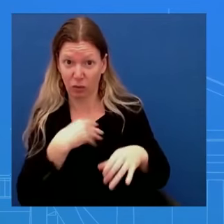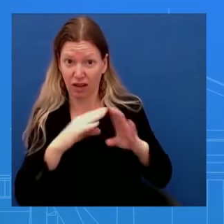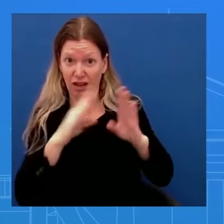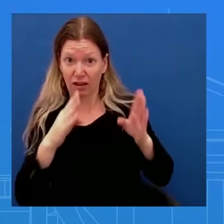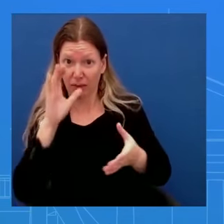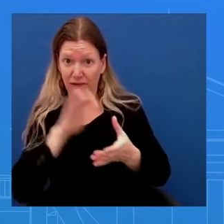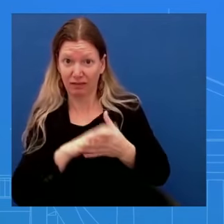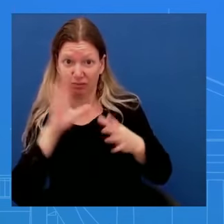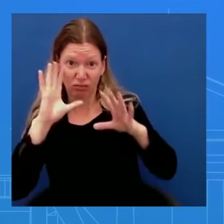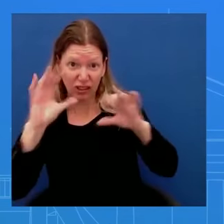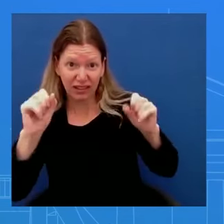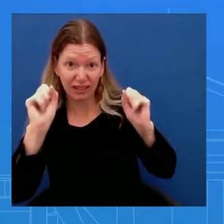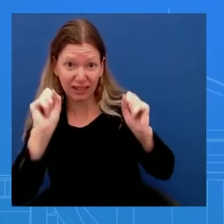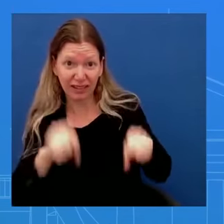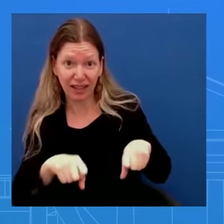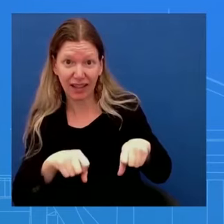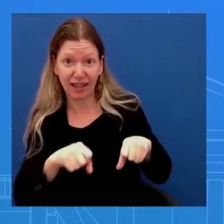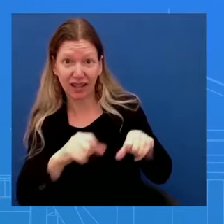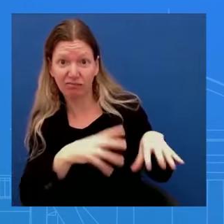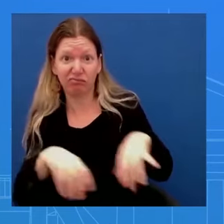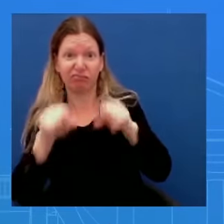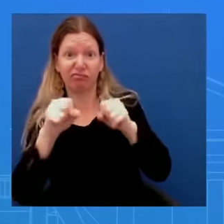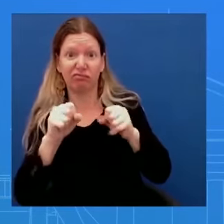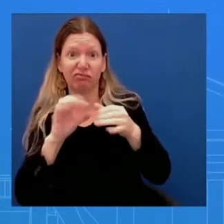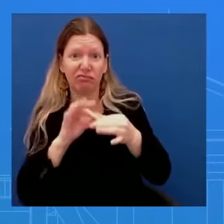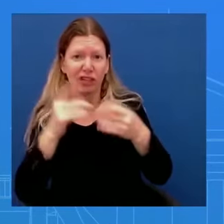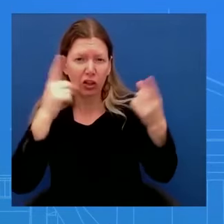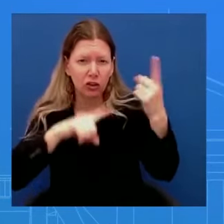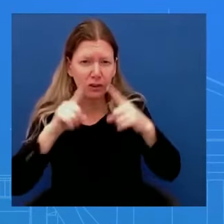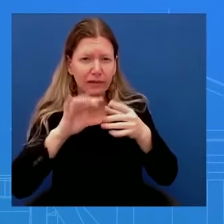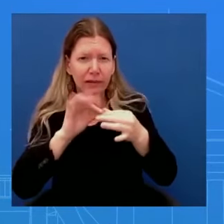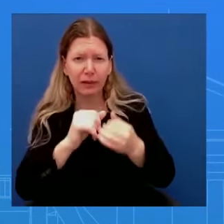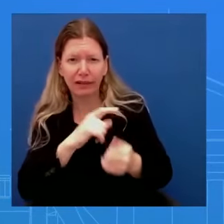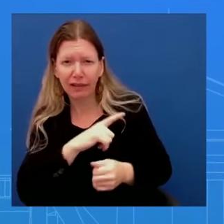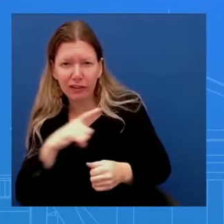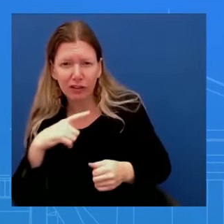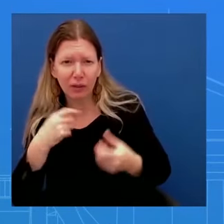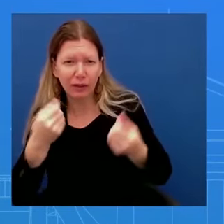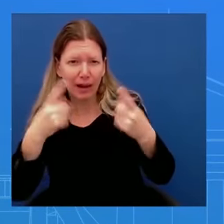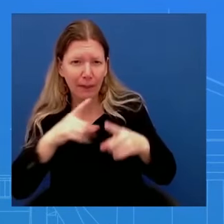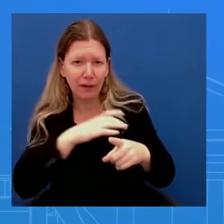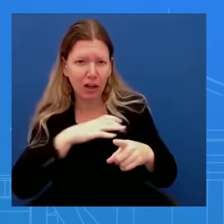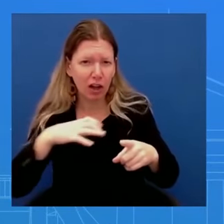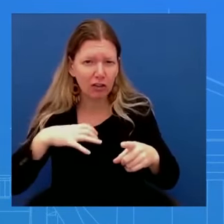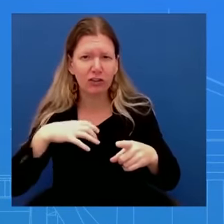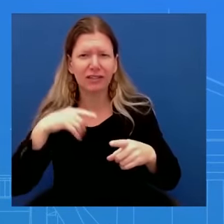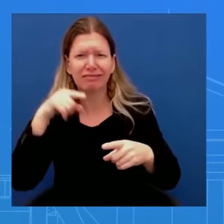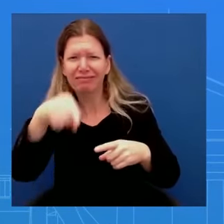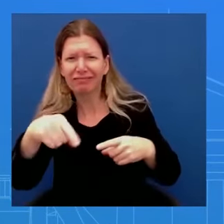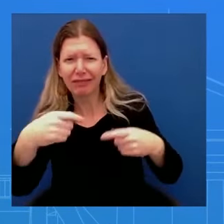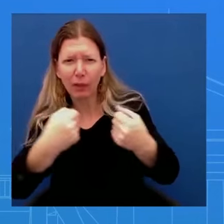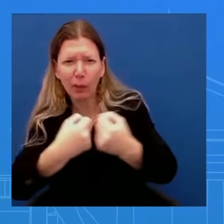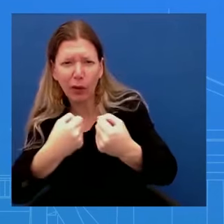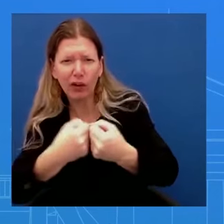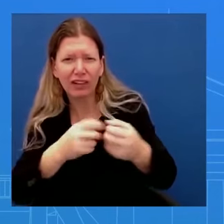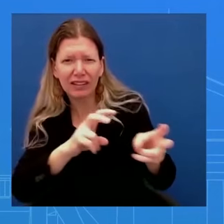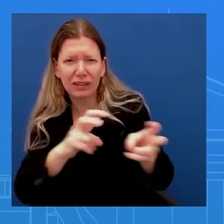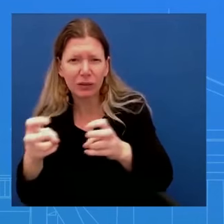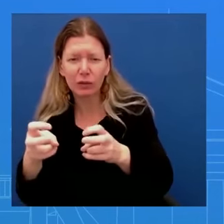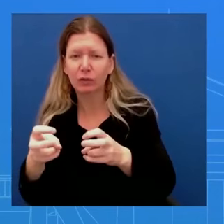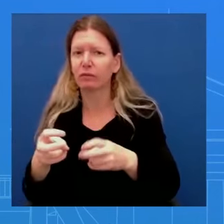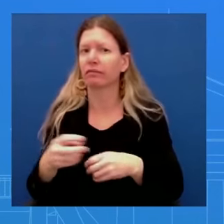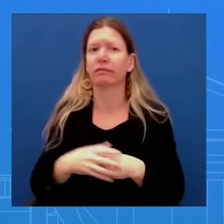help the what's happening at the border? So look, we don't have any executive actions to announce or that we've been looking into or